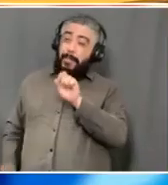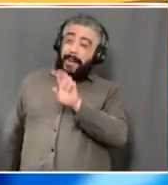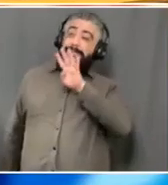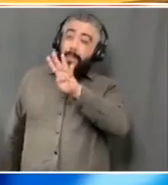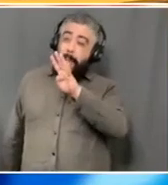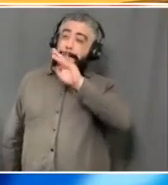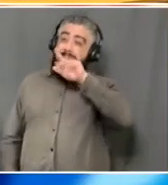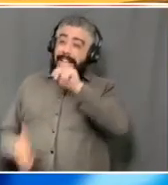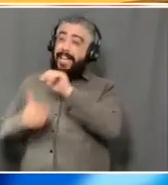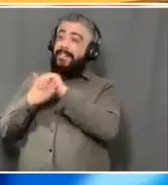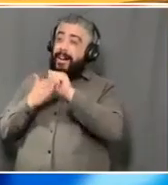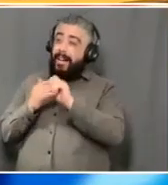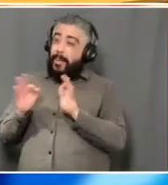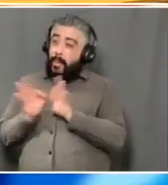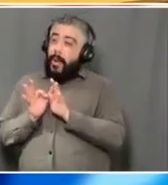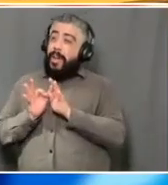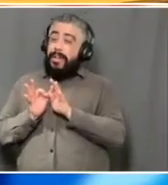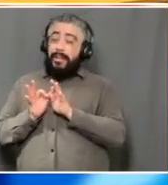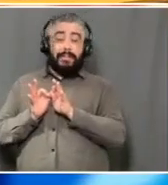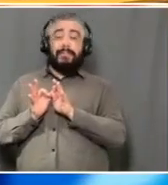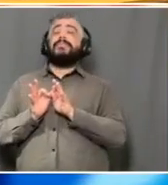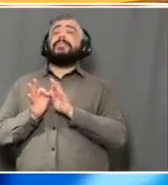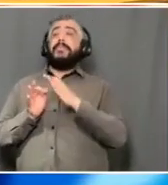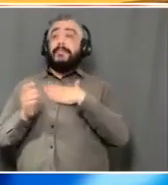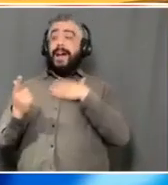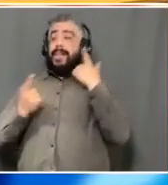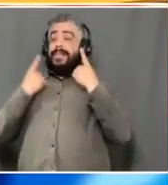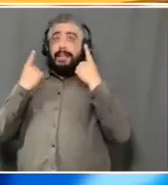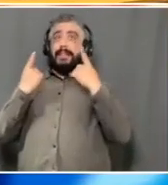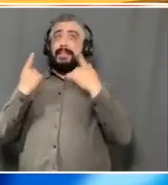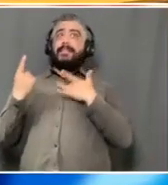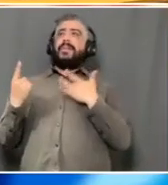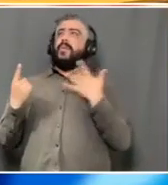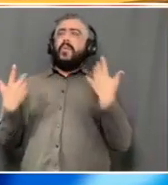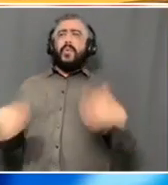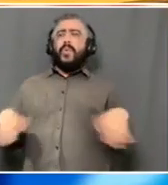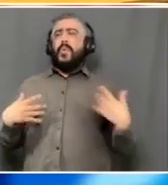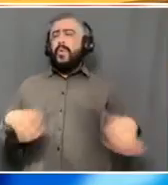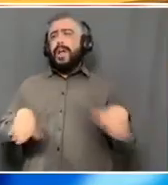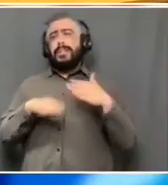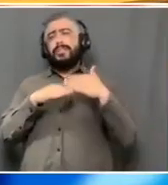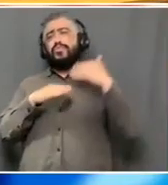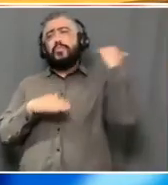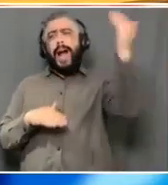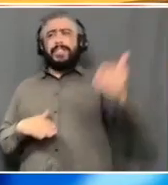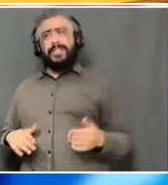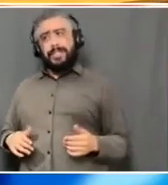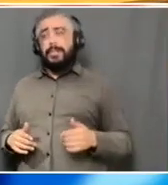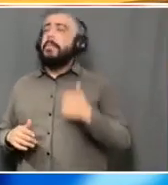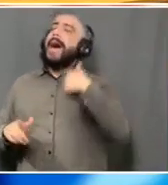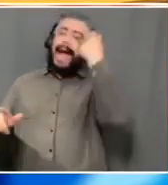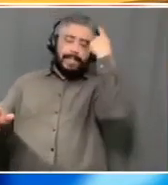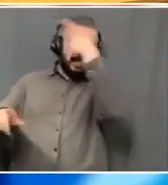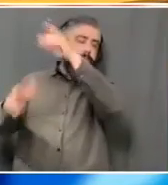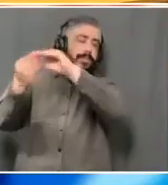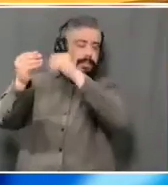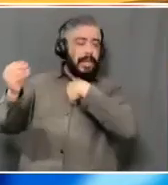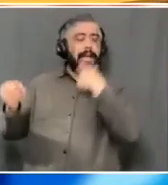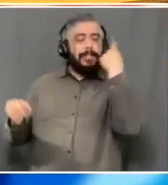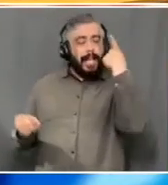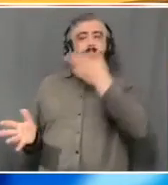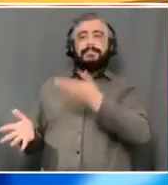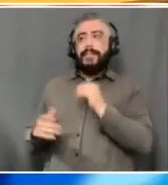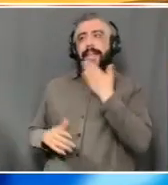worth, in my thinking, is just way, way too much. But I understand what you said. Thank you.